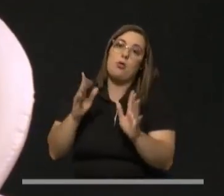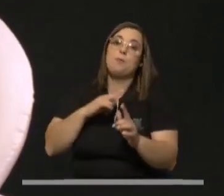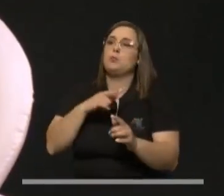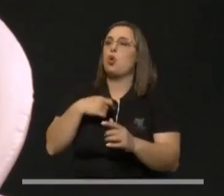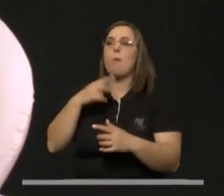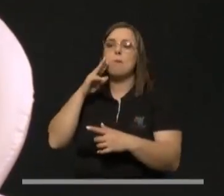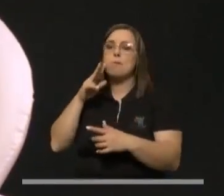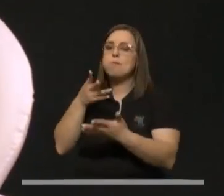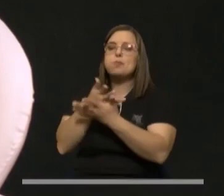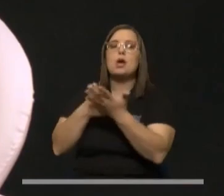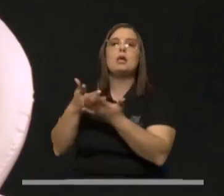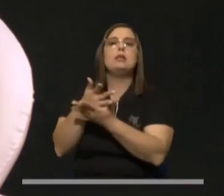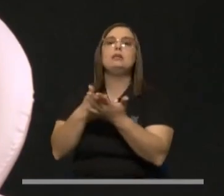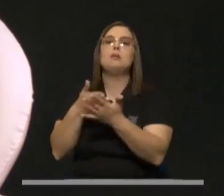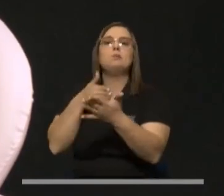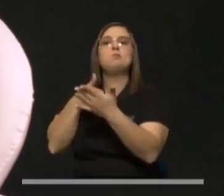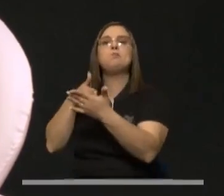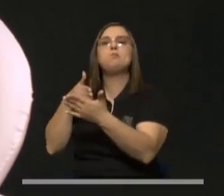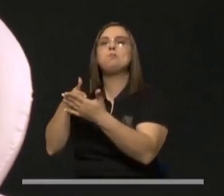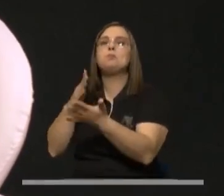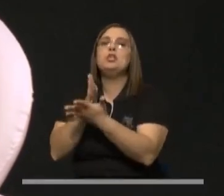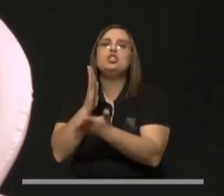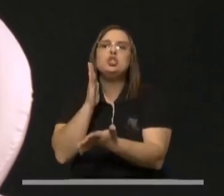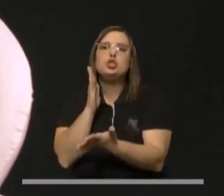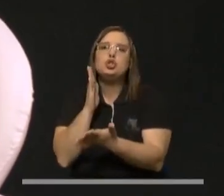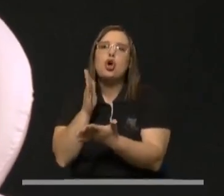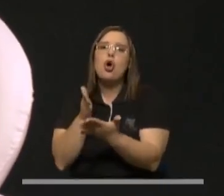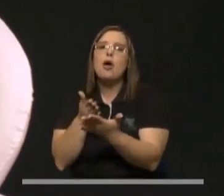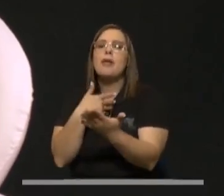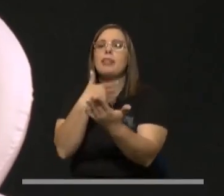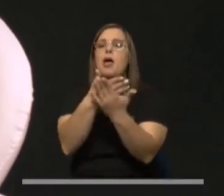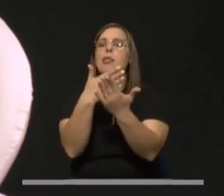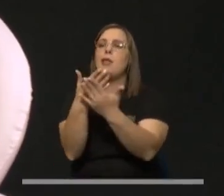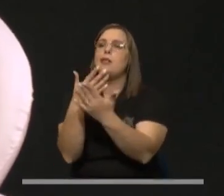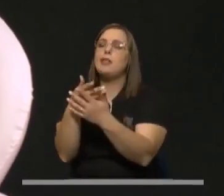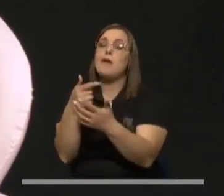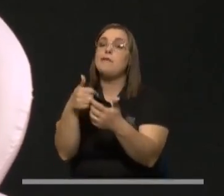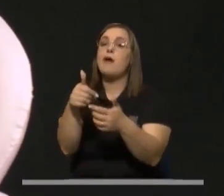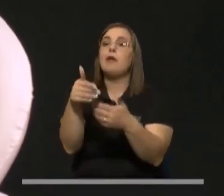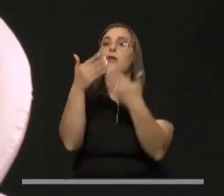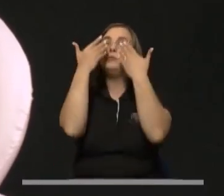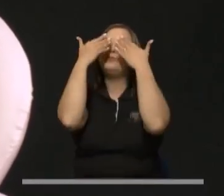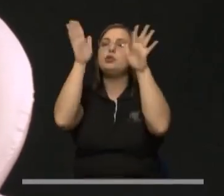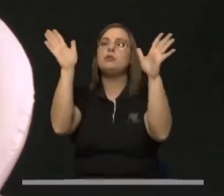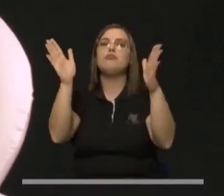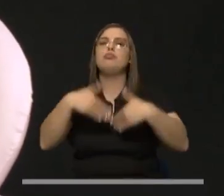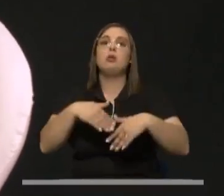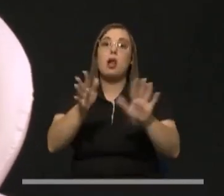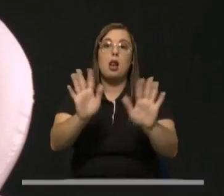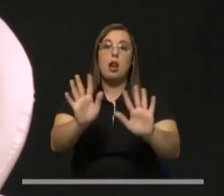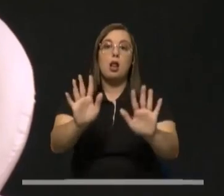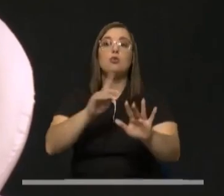technology and use it positively. We don't see our relationship with technology just as the addressees